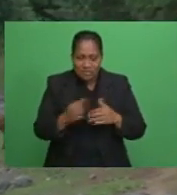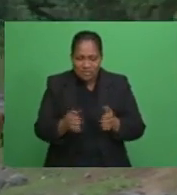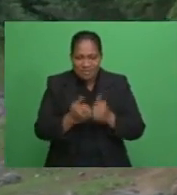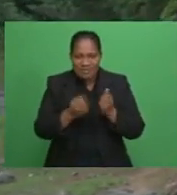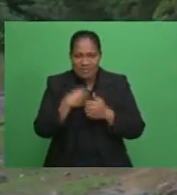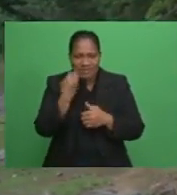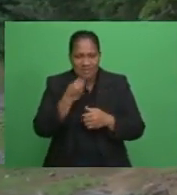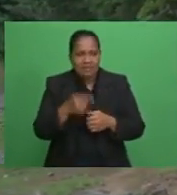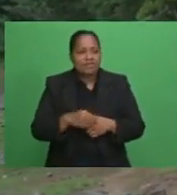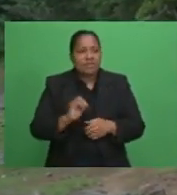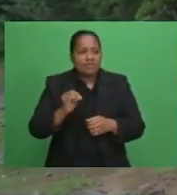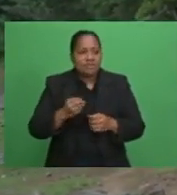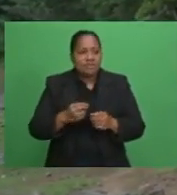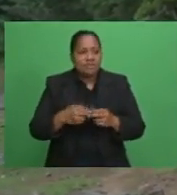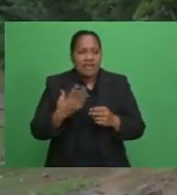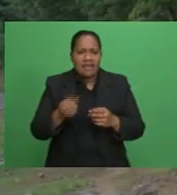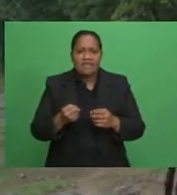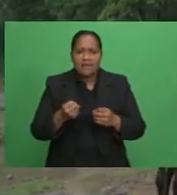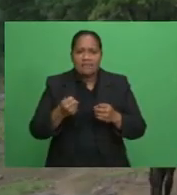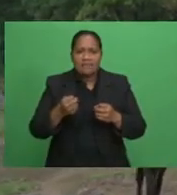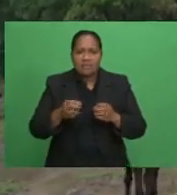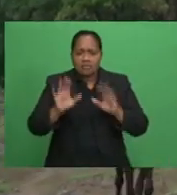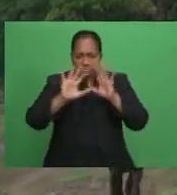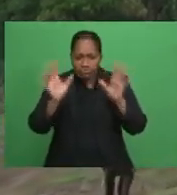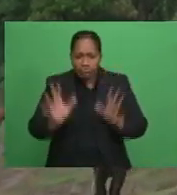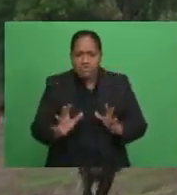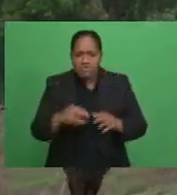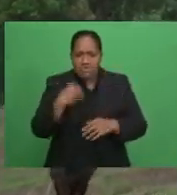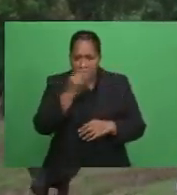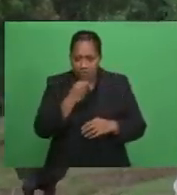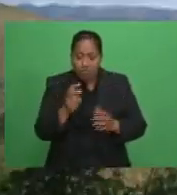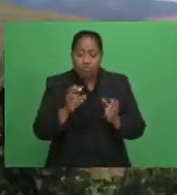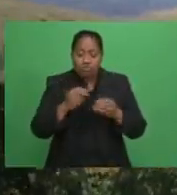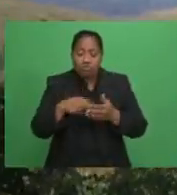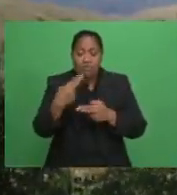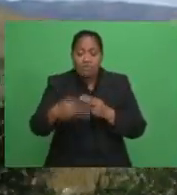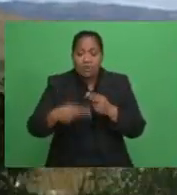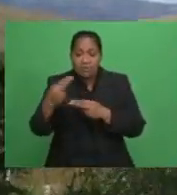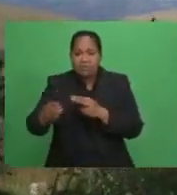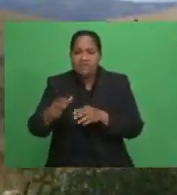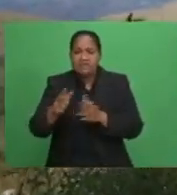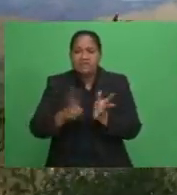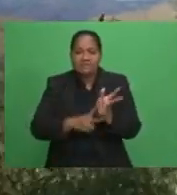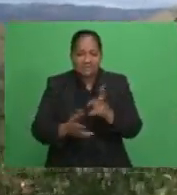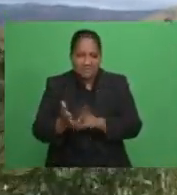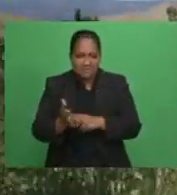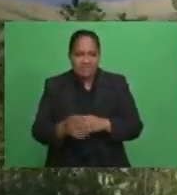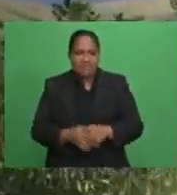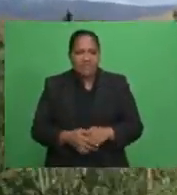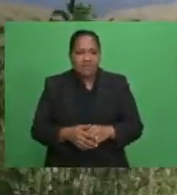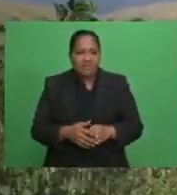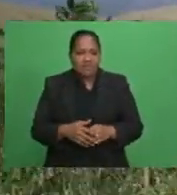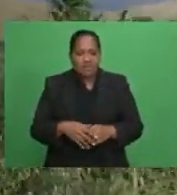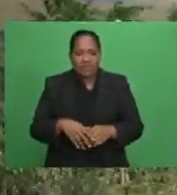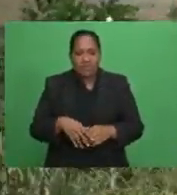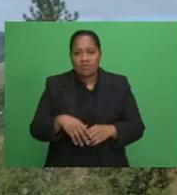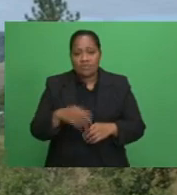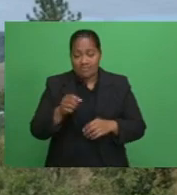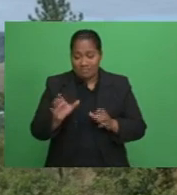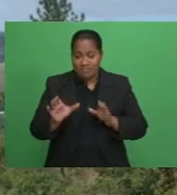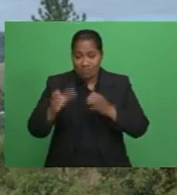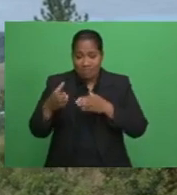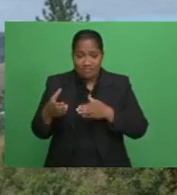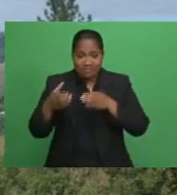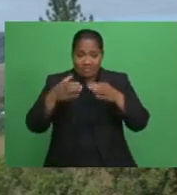trees and fruits on the village land. All 341 Yangara plant employees from Fiji Water will take part